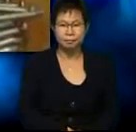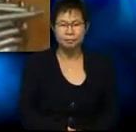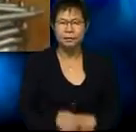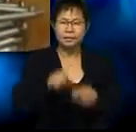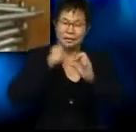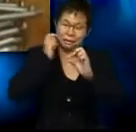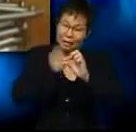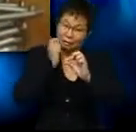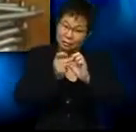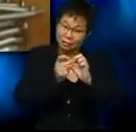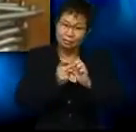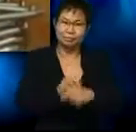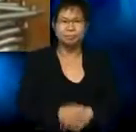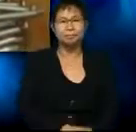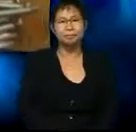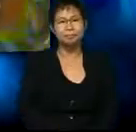nails,